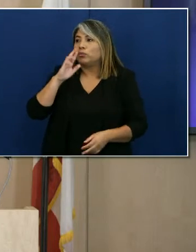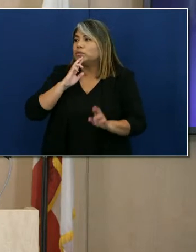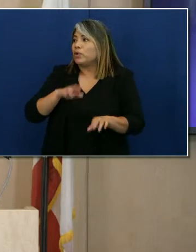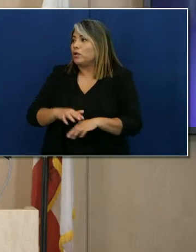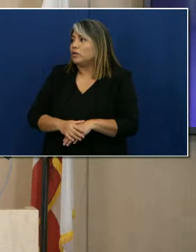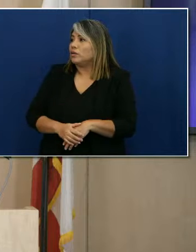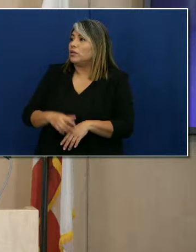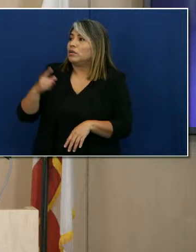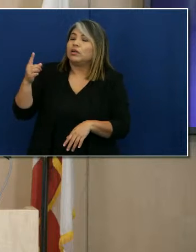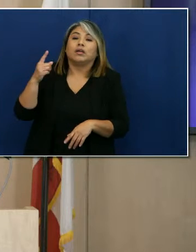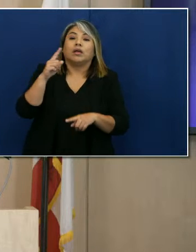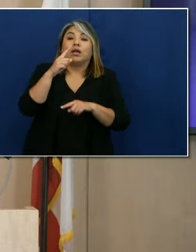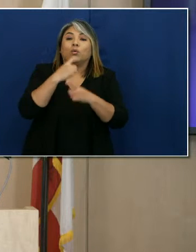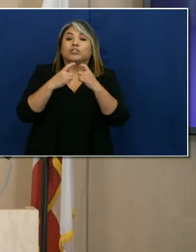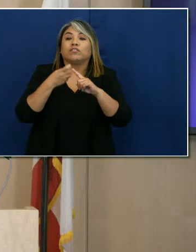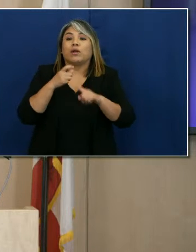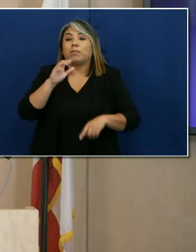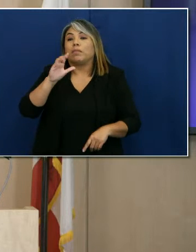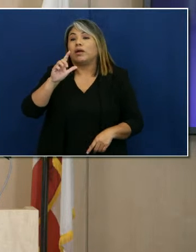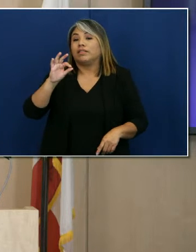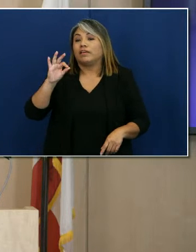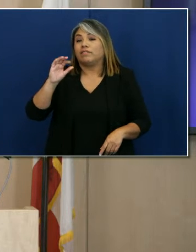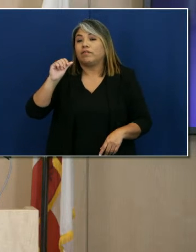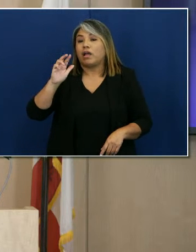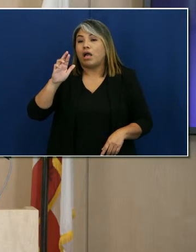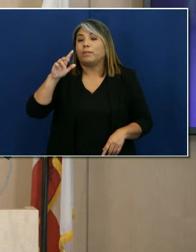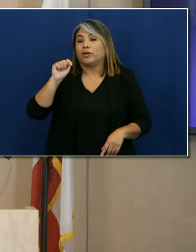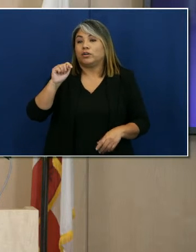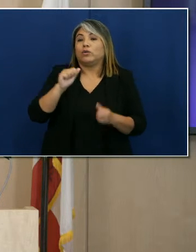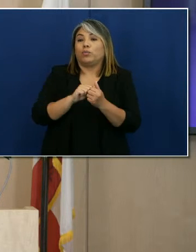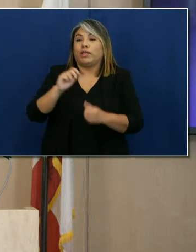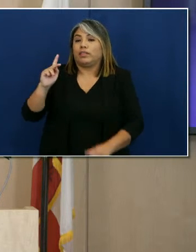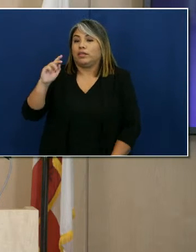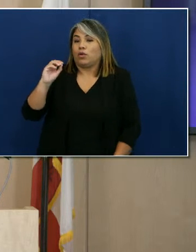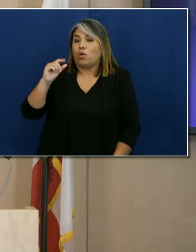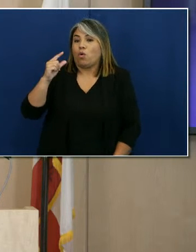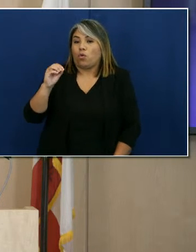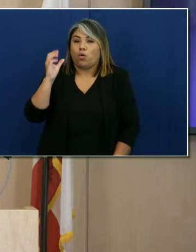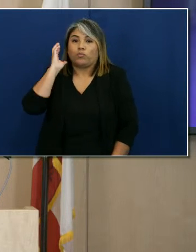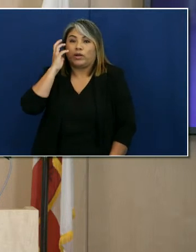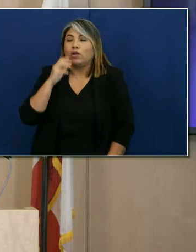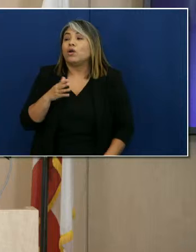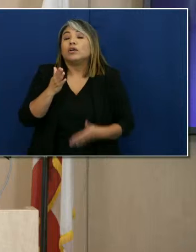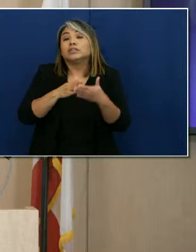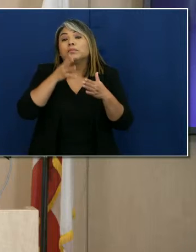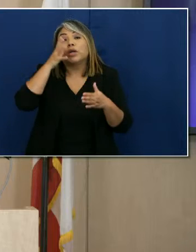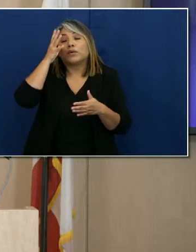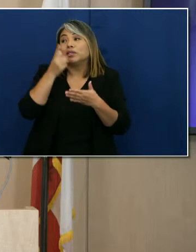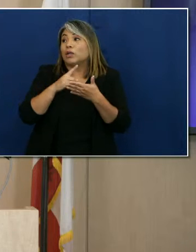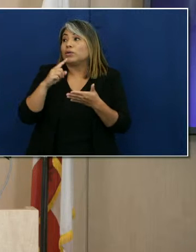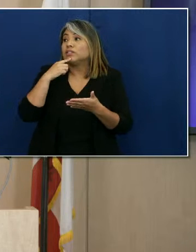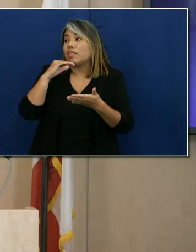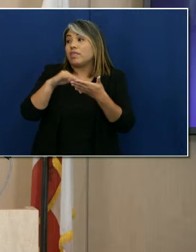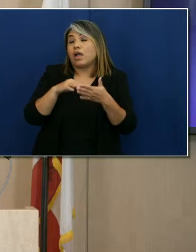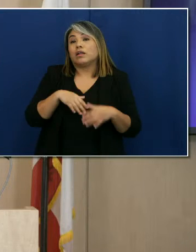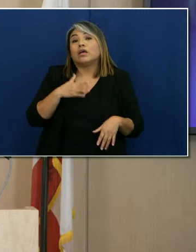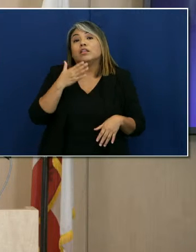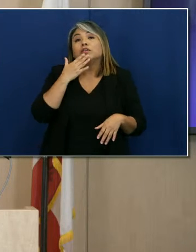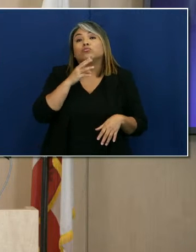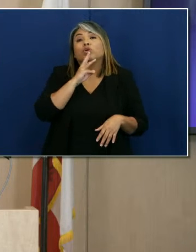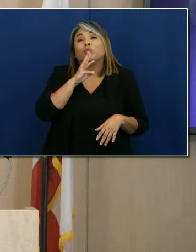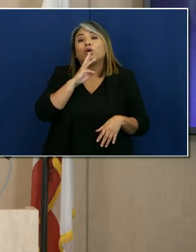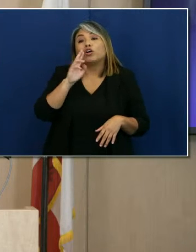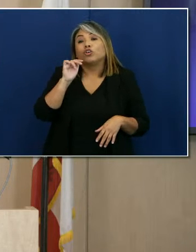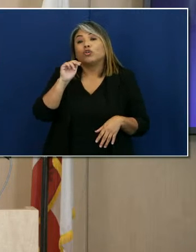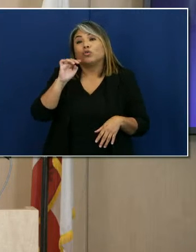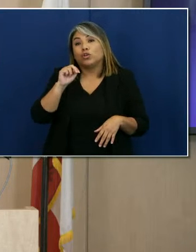This question is from Cliff Albert with Kogo Radio. Yeah. Some parents last week said that while the Sweetwater Union High School